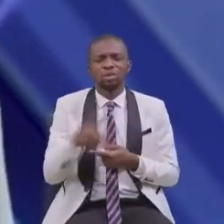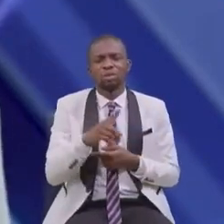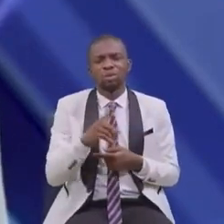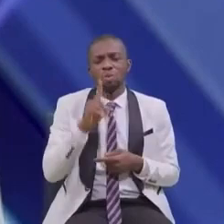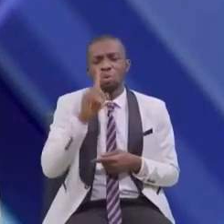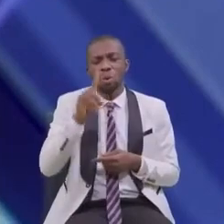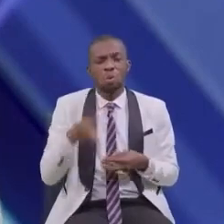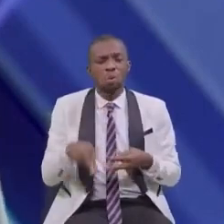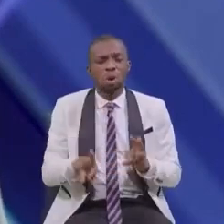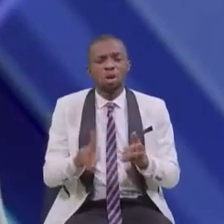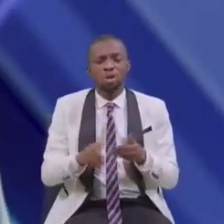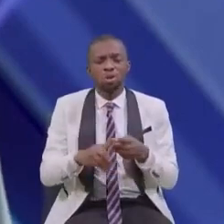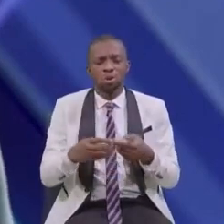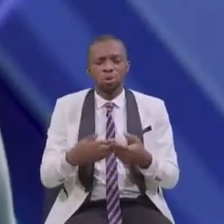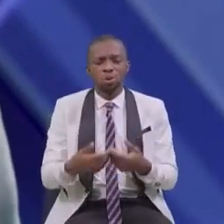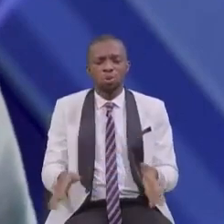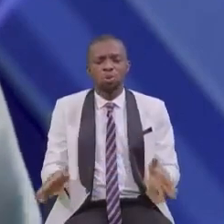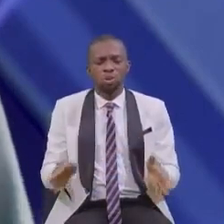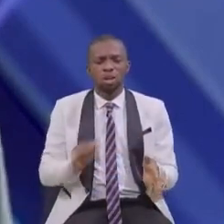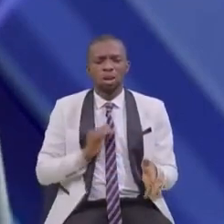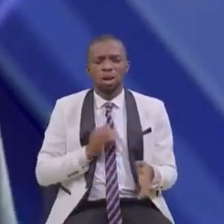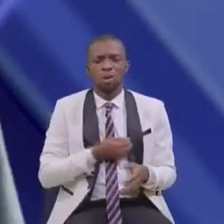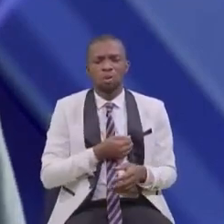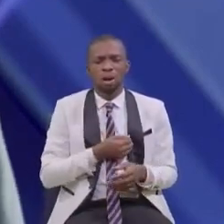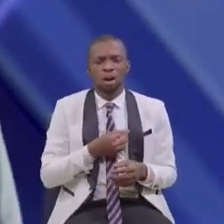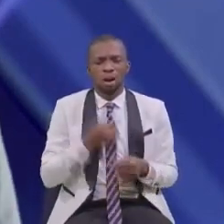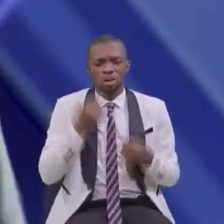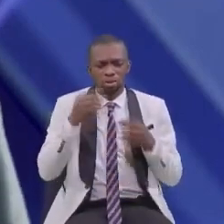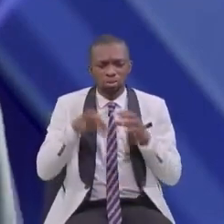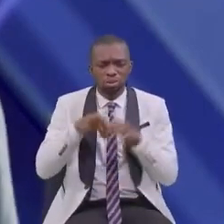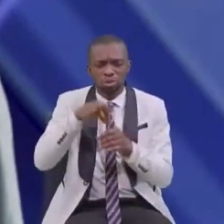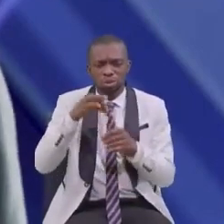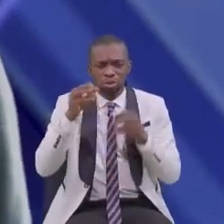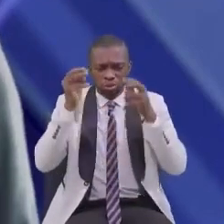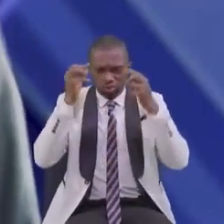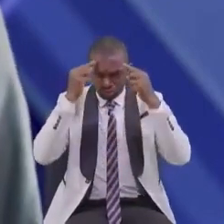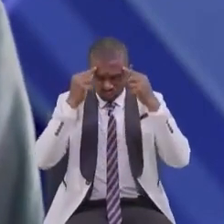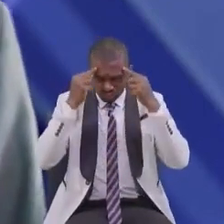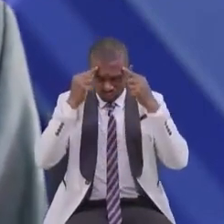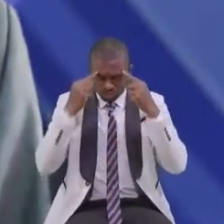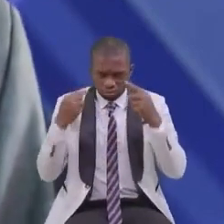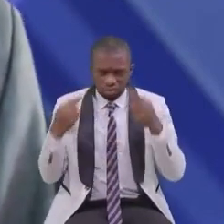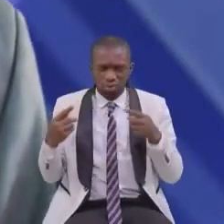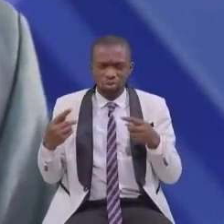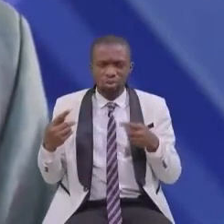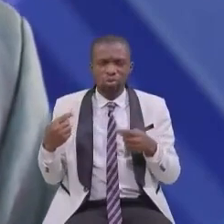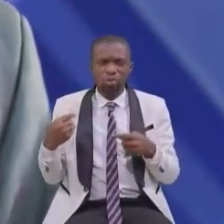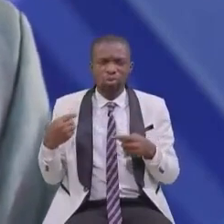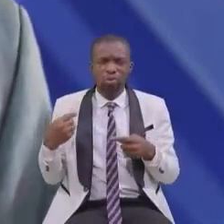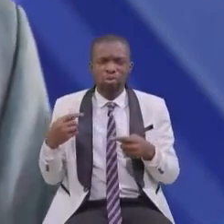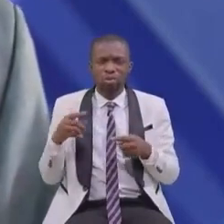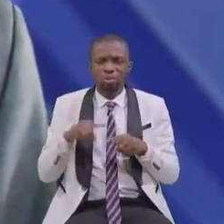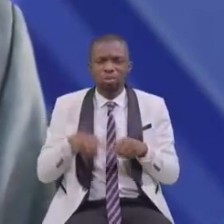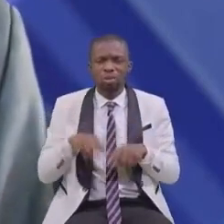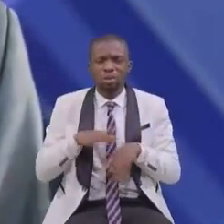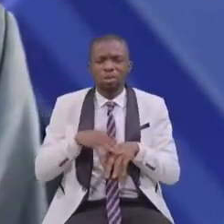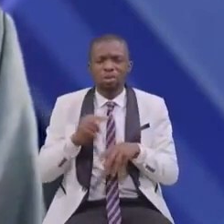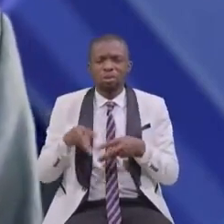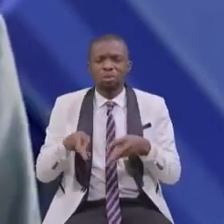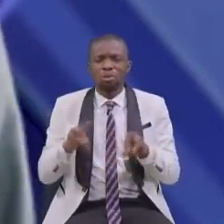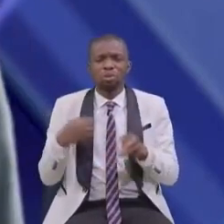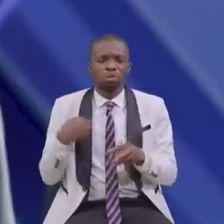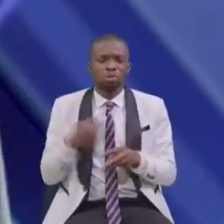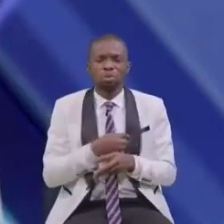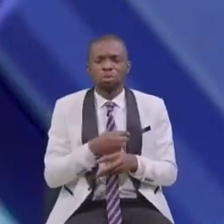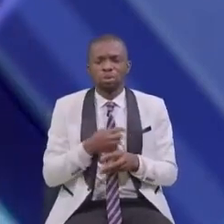our spiritual experience depends on the way we talk. Therefore, we watch over the words of our mouth. Again,